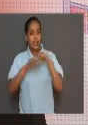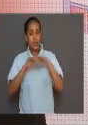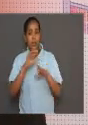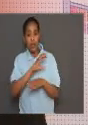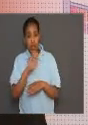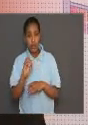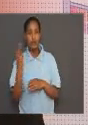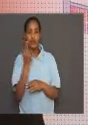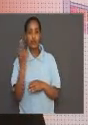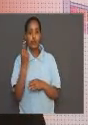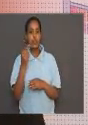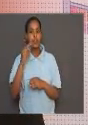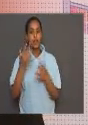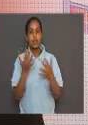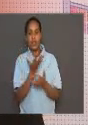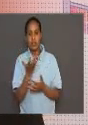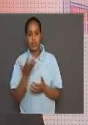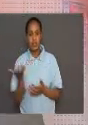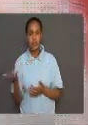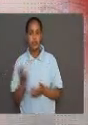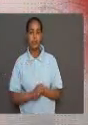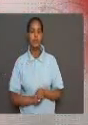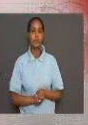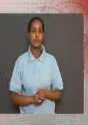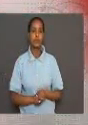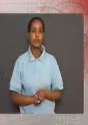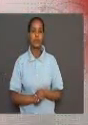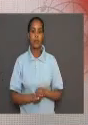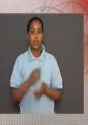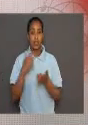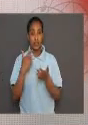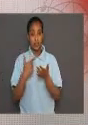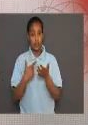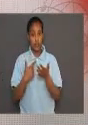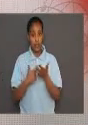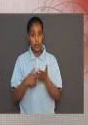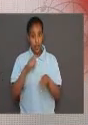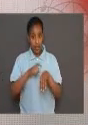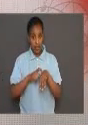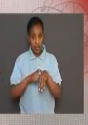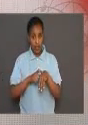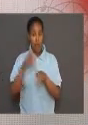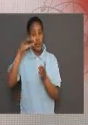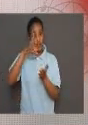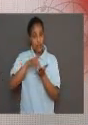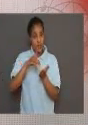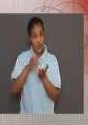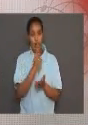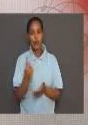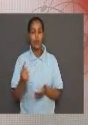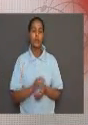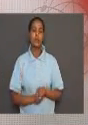and useful substances. It is time for a review,